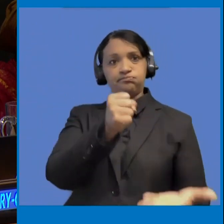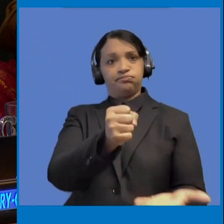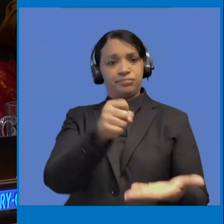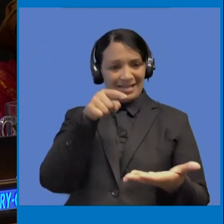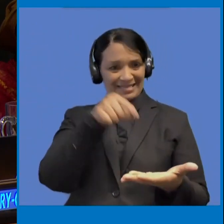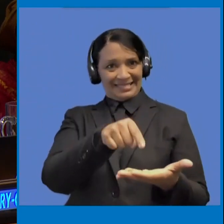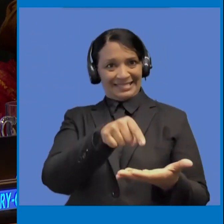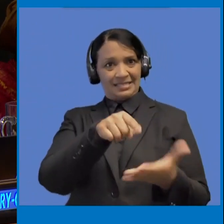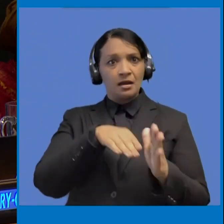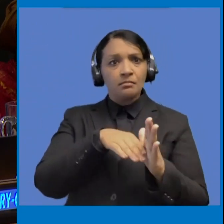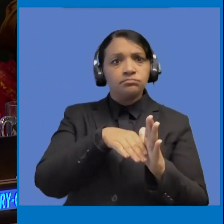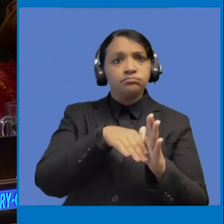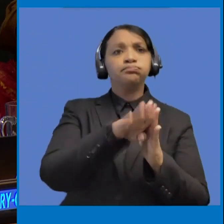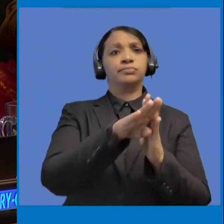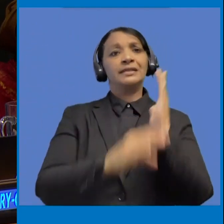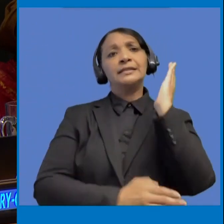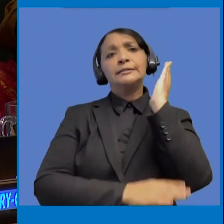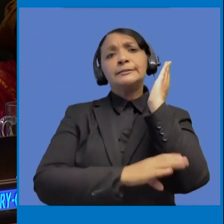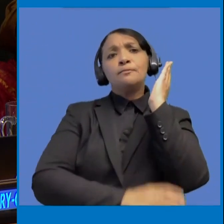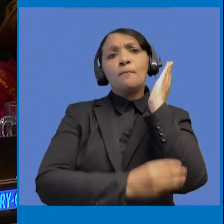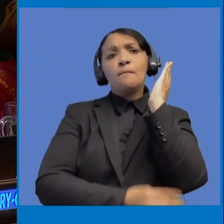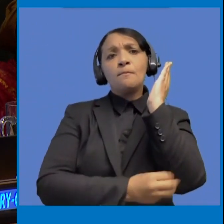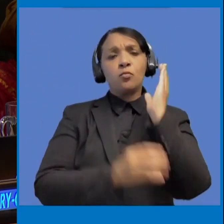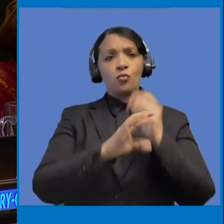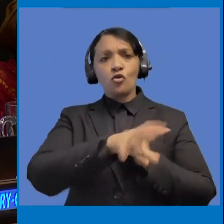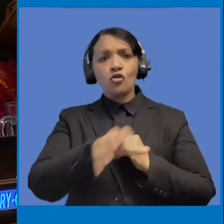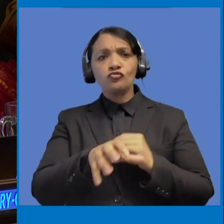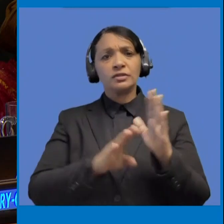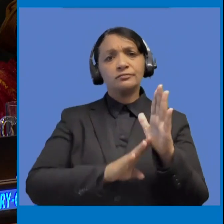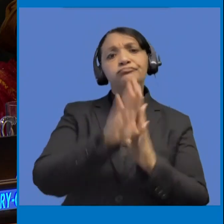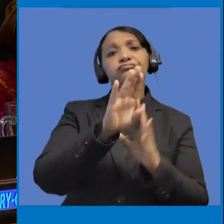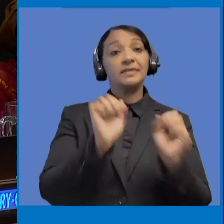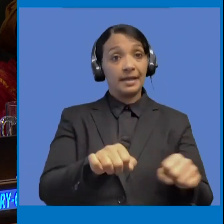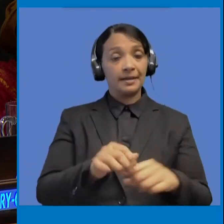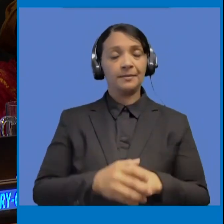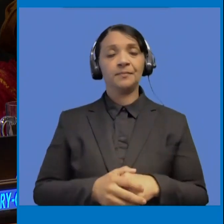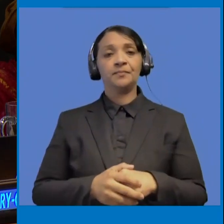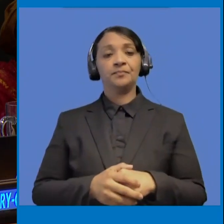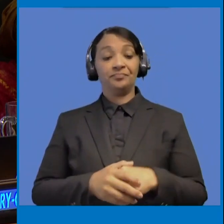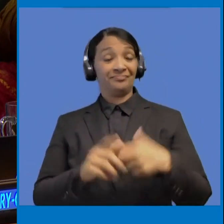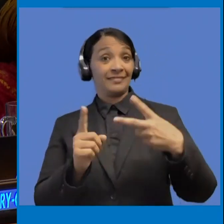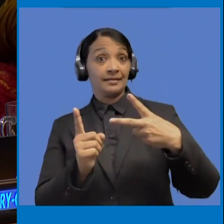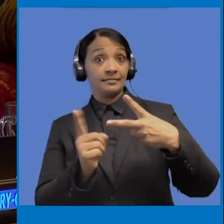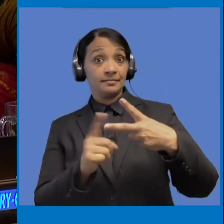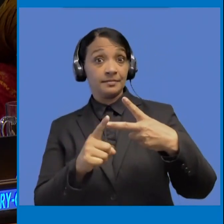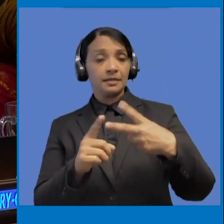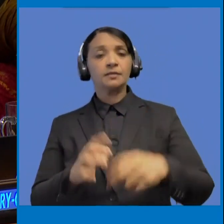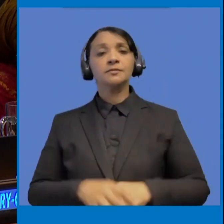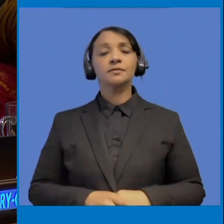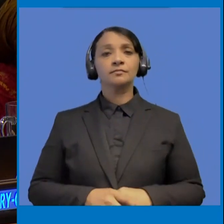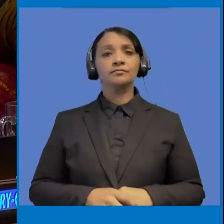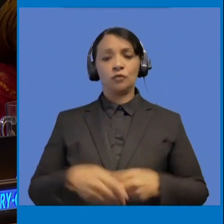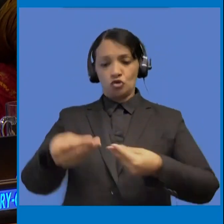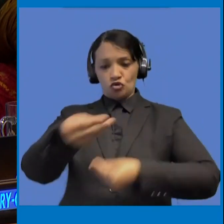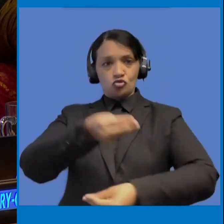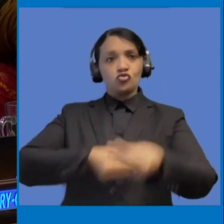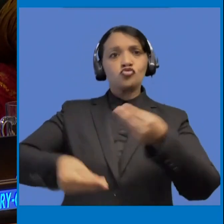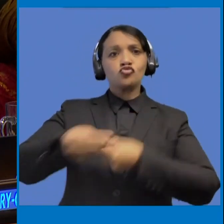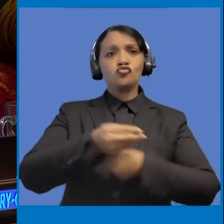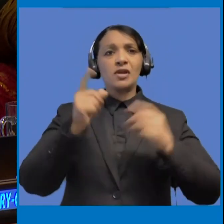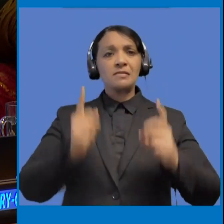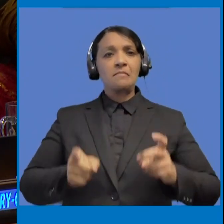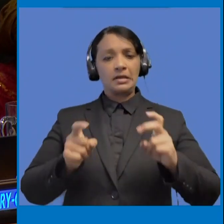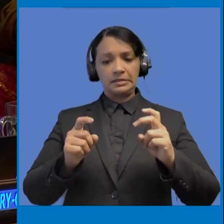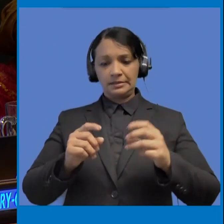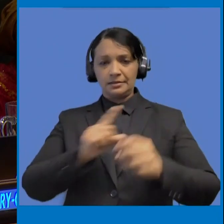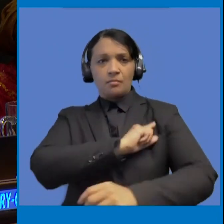developing countries at reasonable costs. Second, we need to energize intra-African trade and production capacities